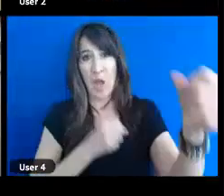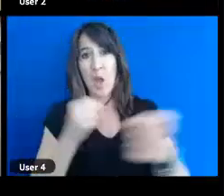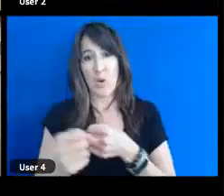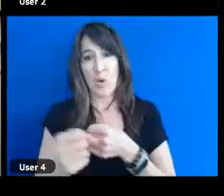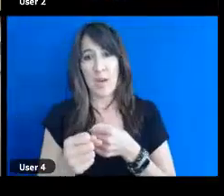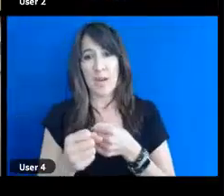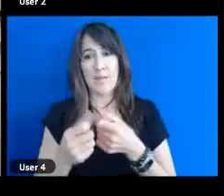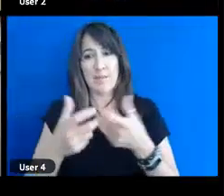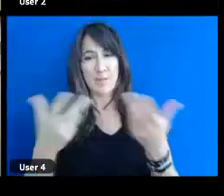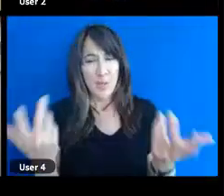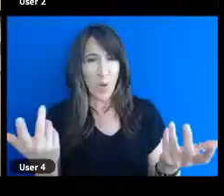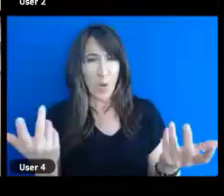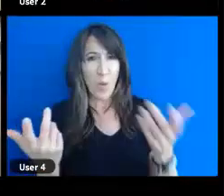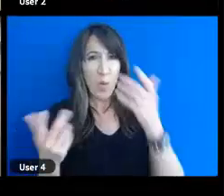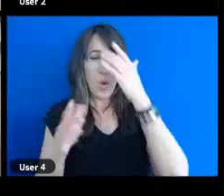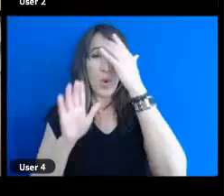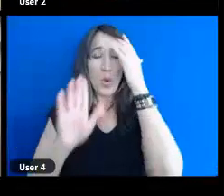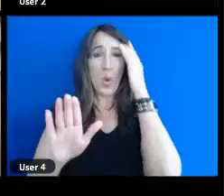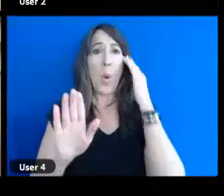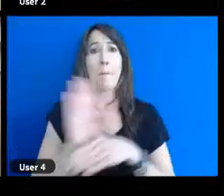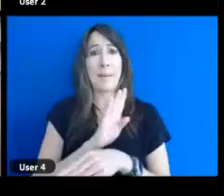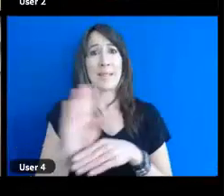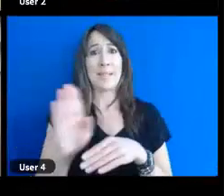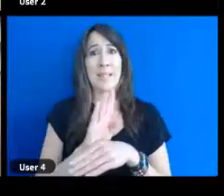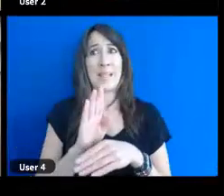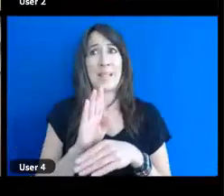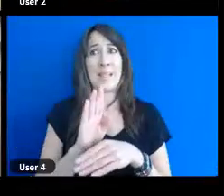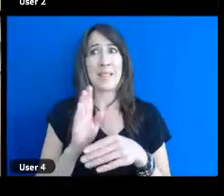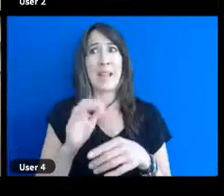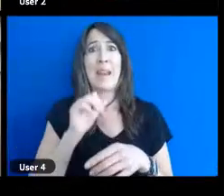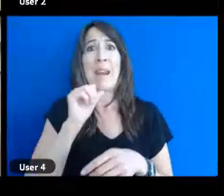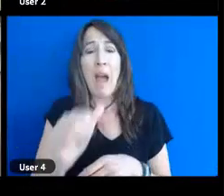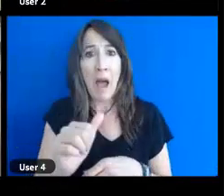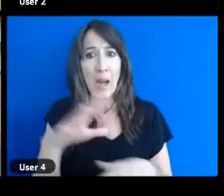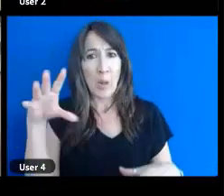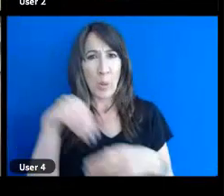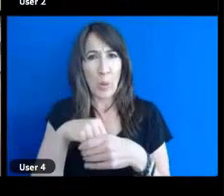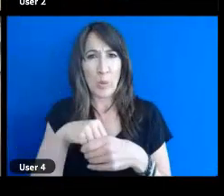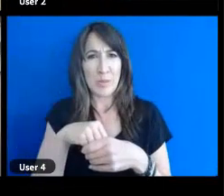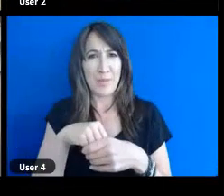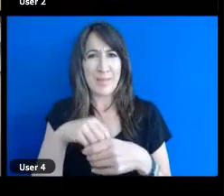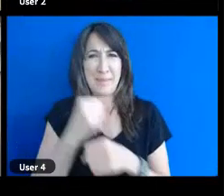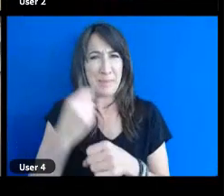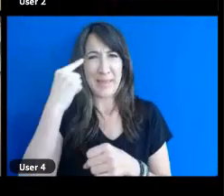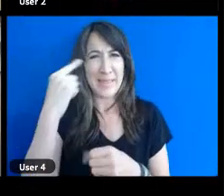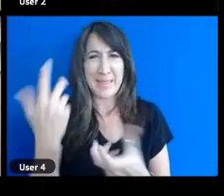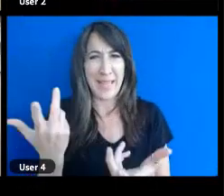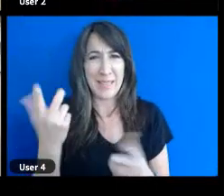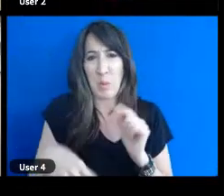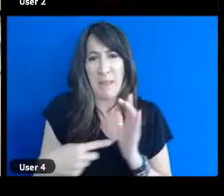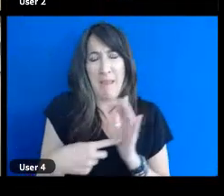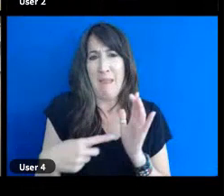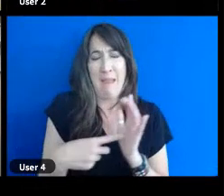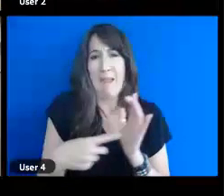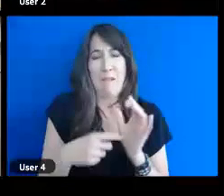advantage, innovation advantage. The question really is, can your business afford not to be inclusive?